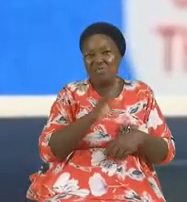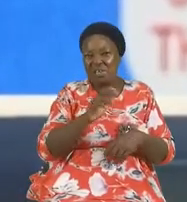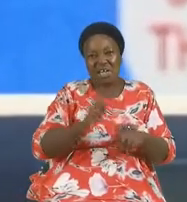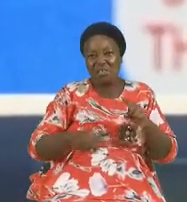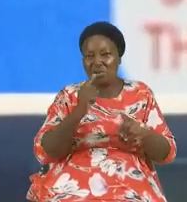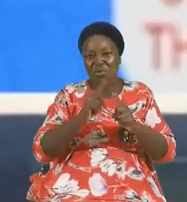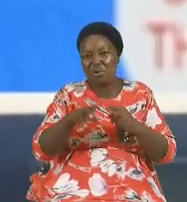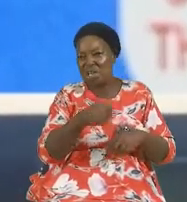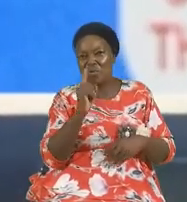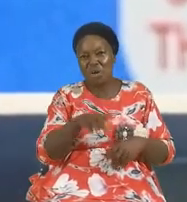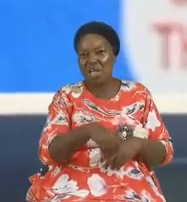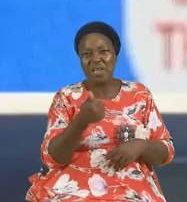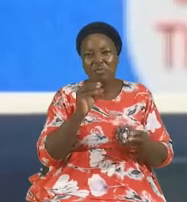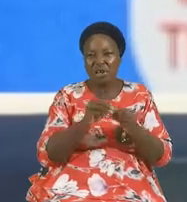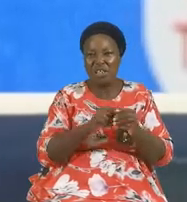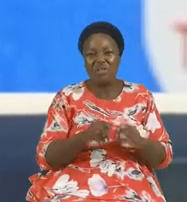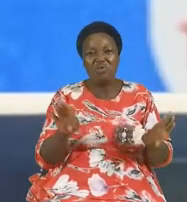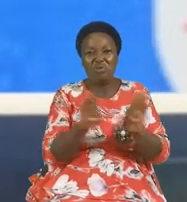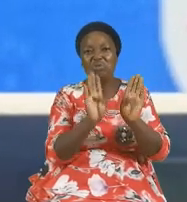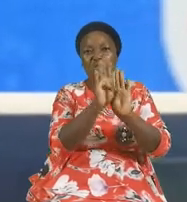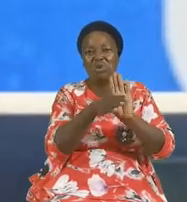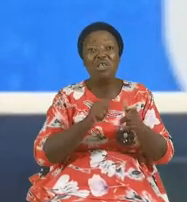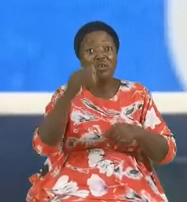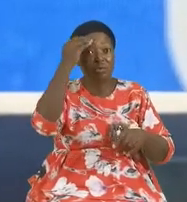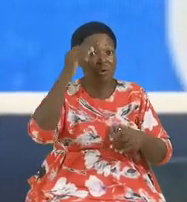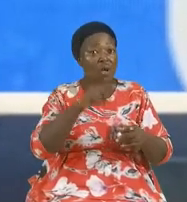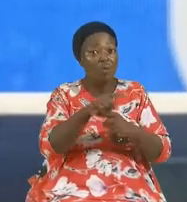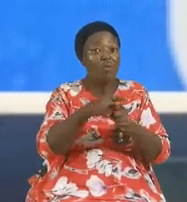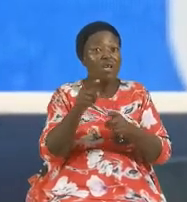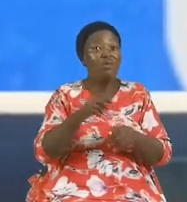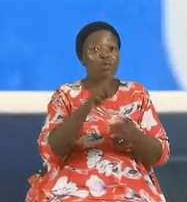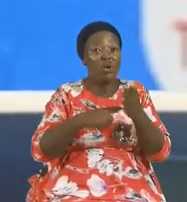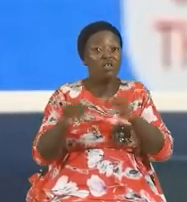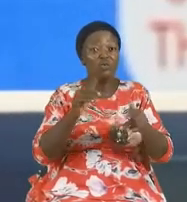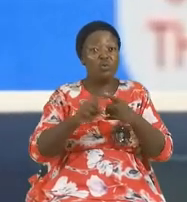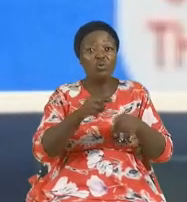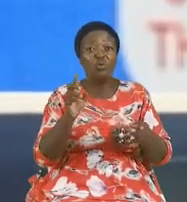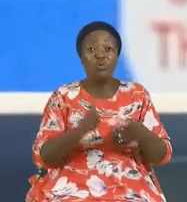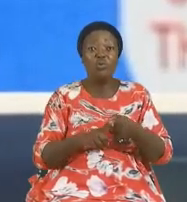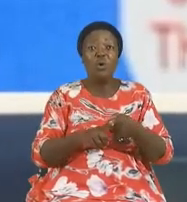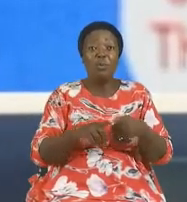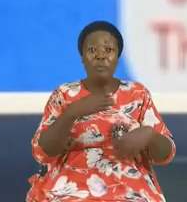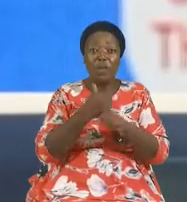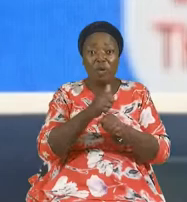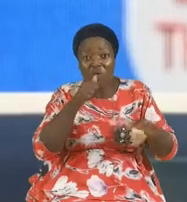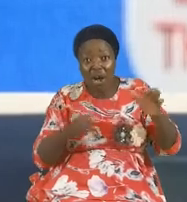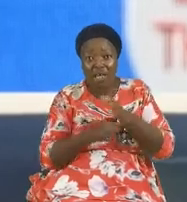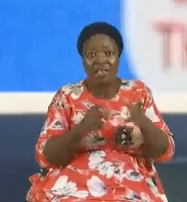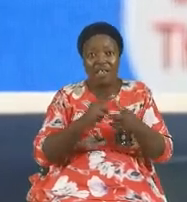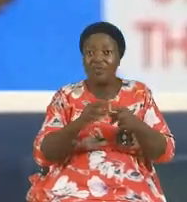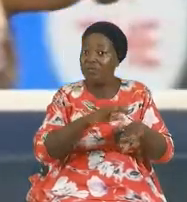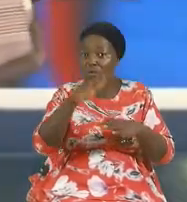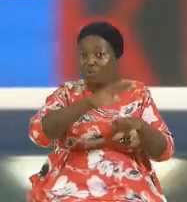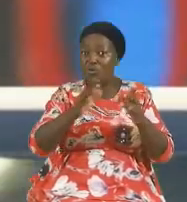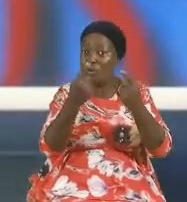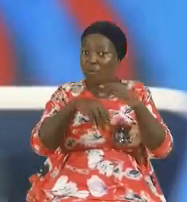into a corner, and you cannot talk to anybody anymore, and you lock up yourself, they know what to do to you